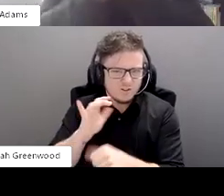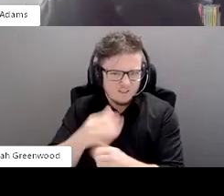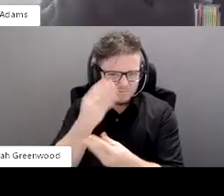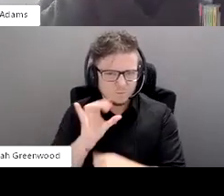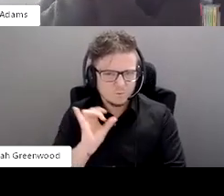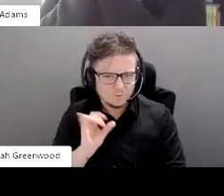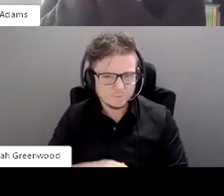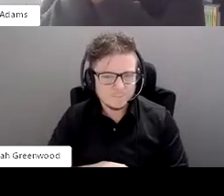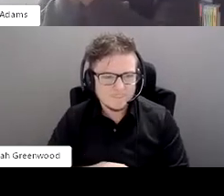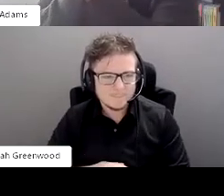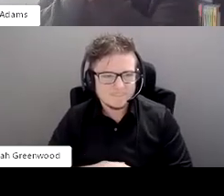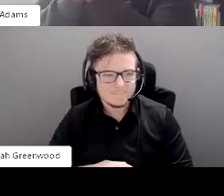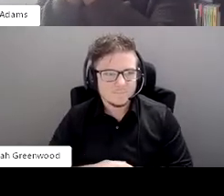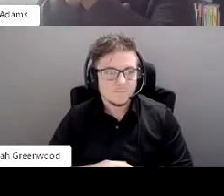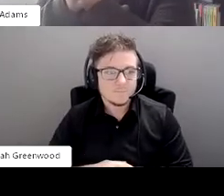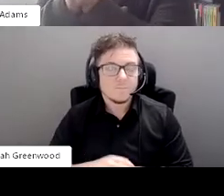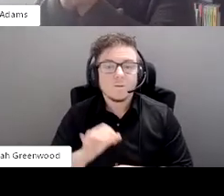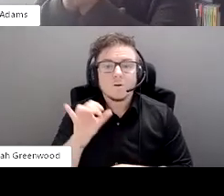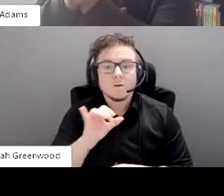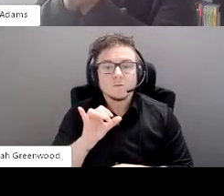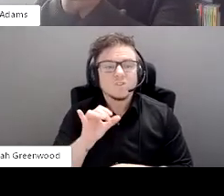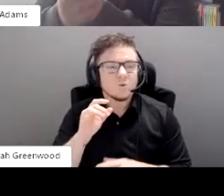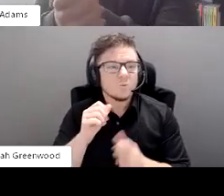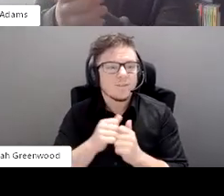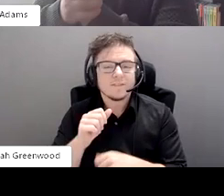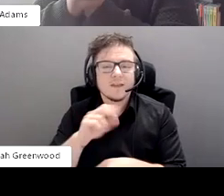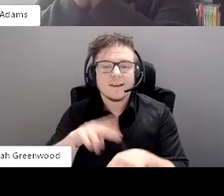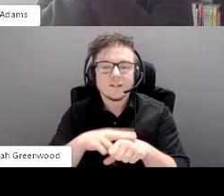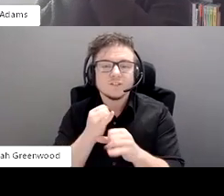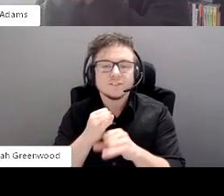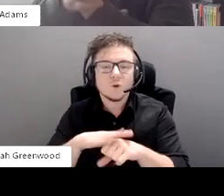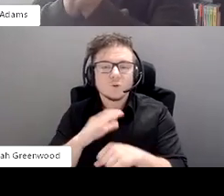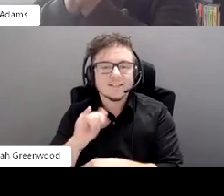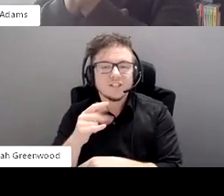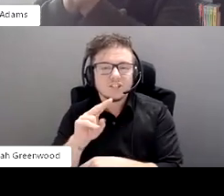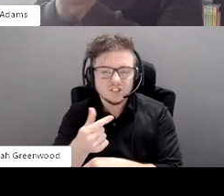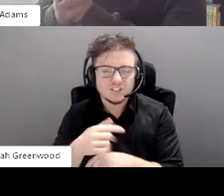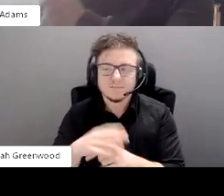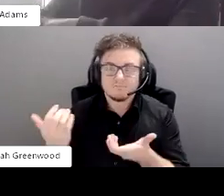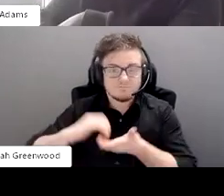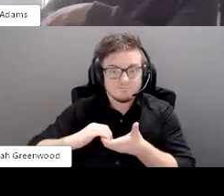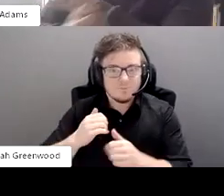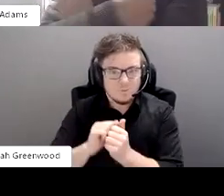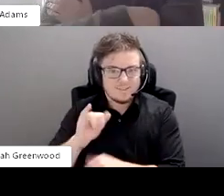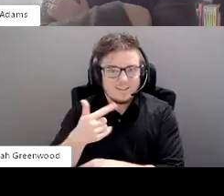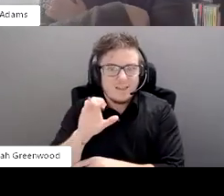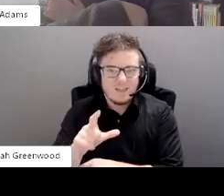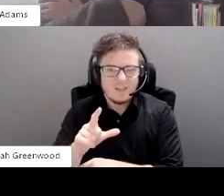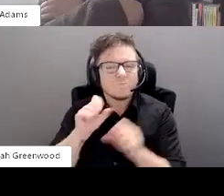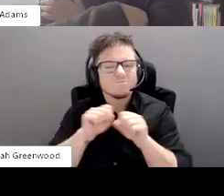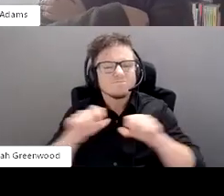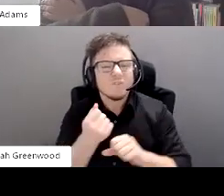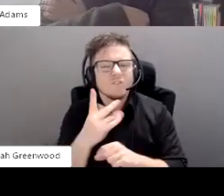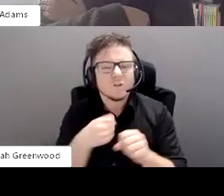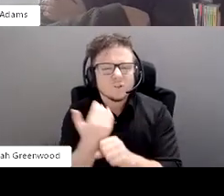And also with the National Institute on Aging, Egale launched a couple years ago the National Resource Center on 2S